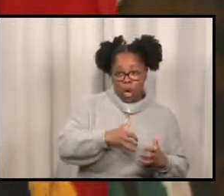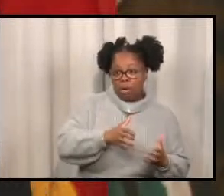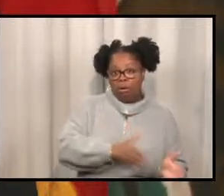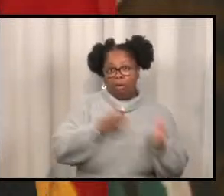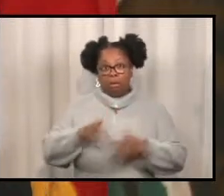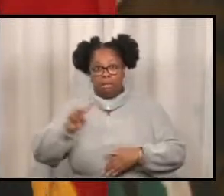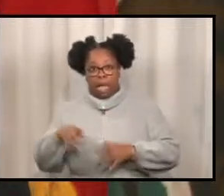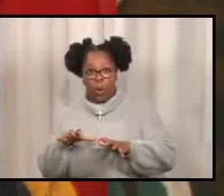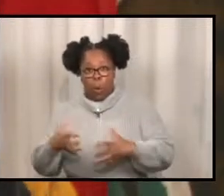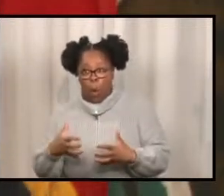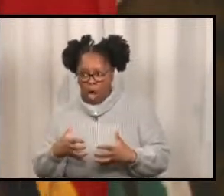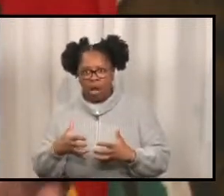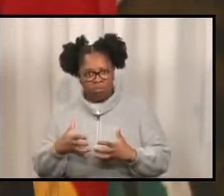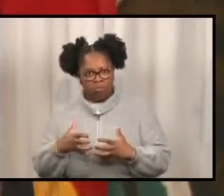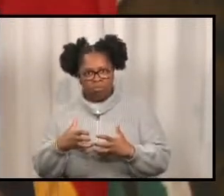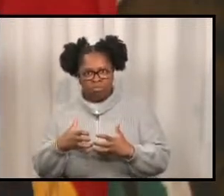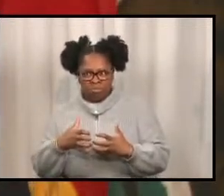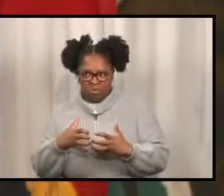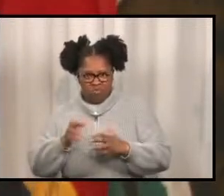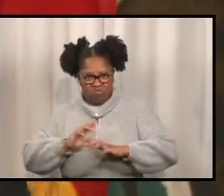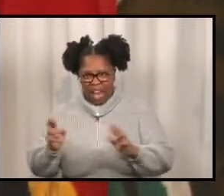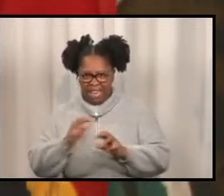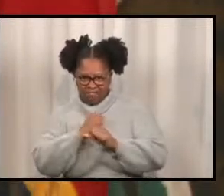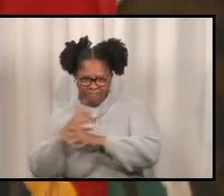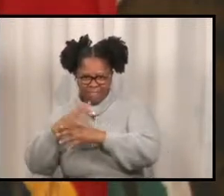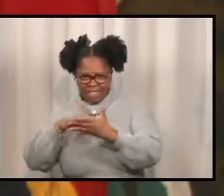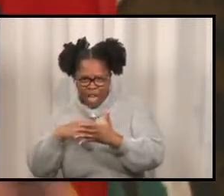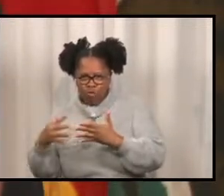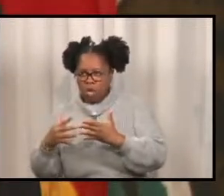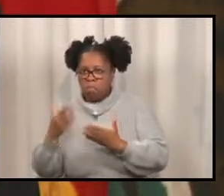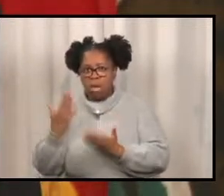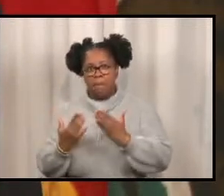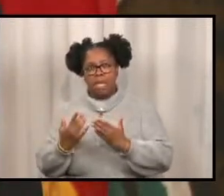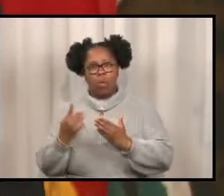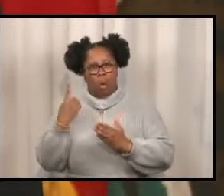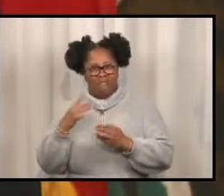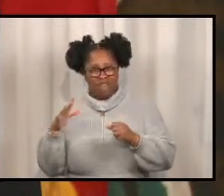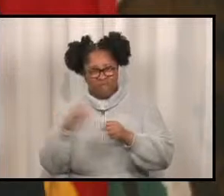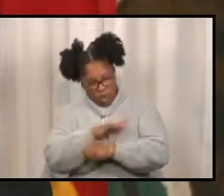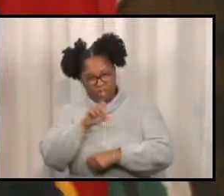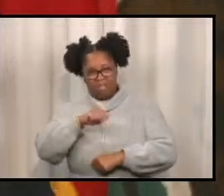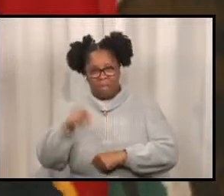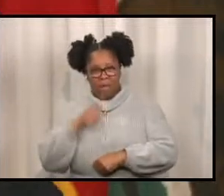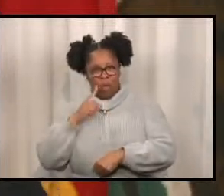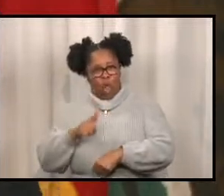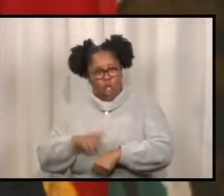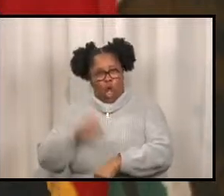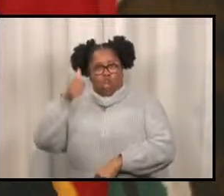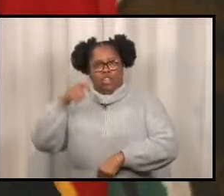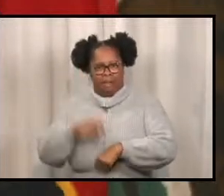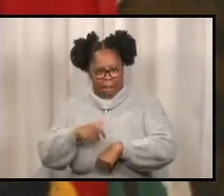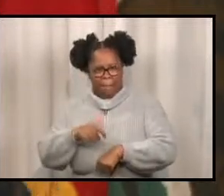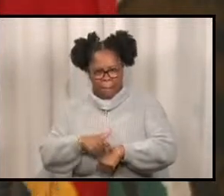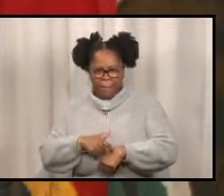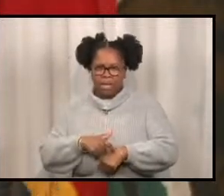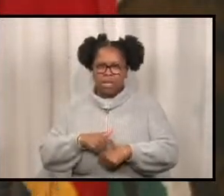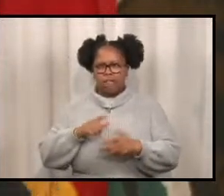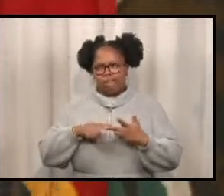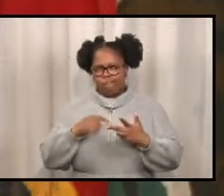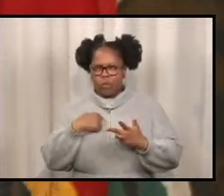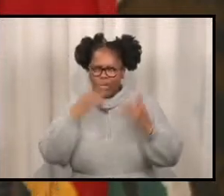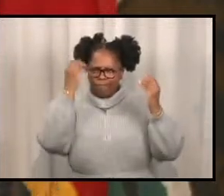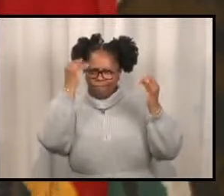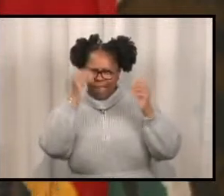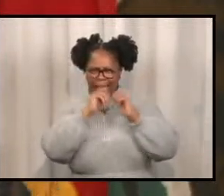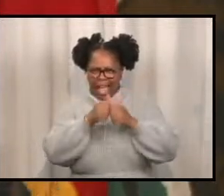Exactly. We may consider even going with a longer period than a semester, and then we're working on how we can